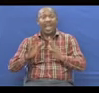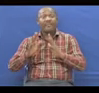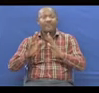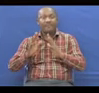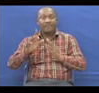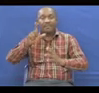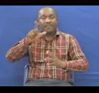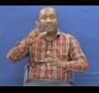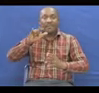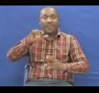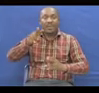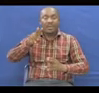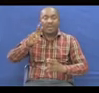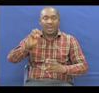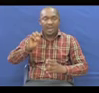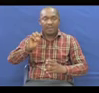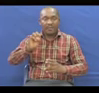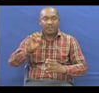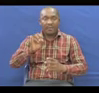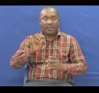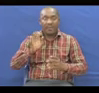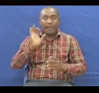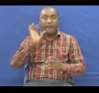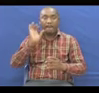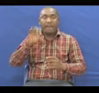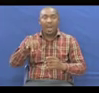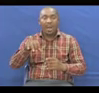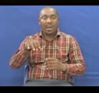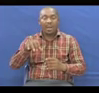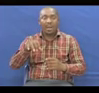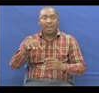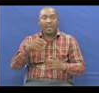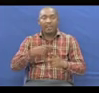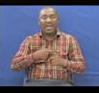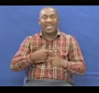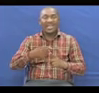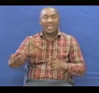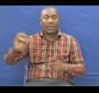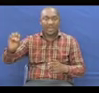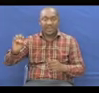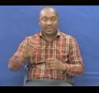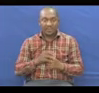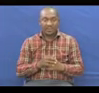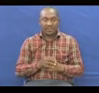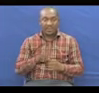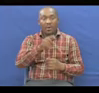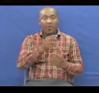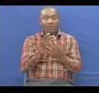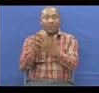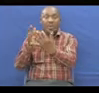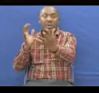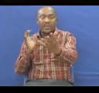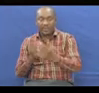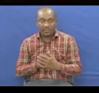birth per year, per thousand of the populations. So when